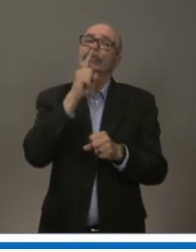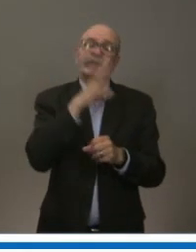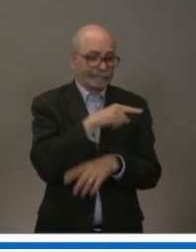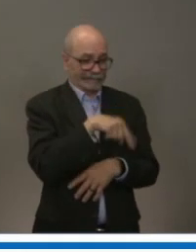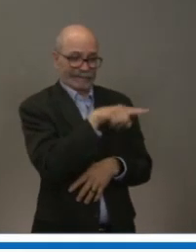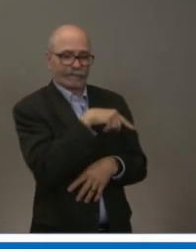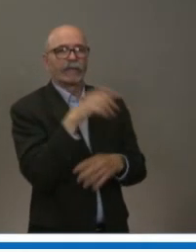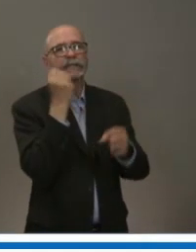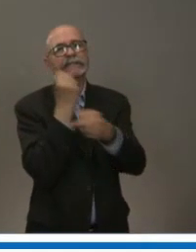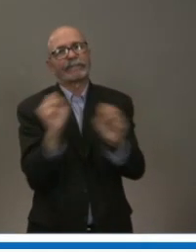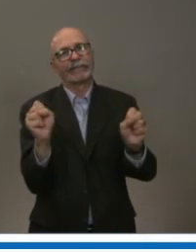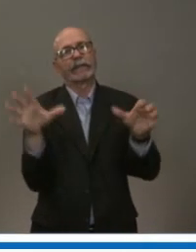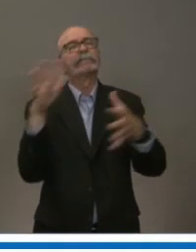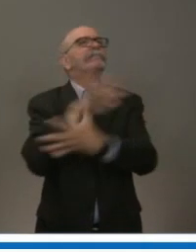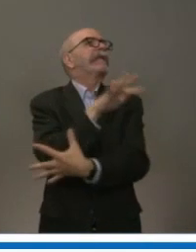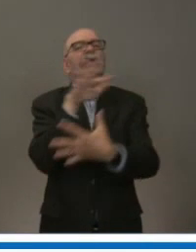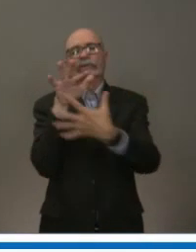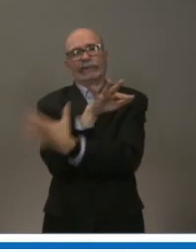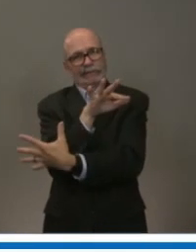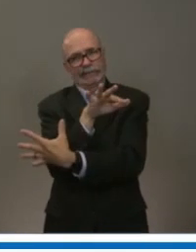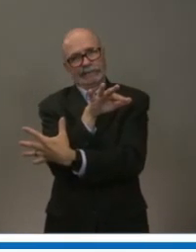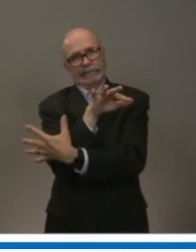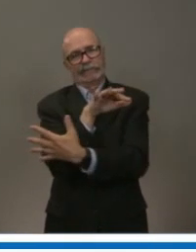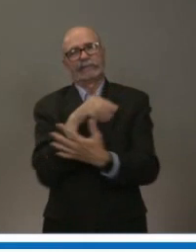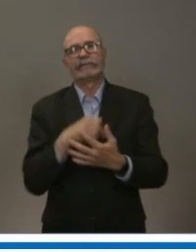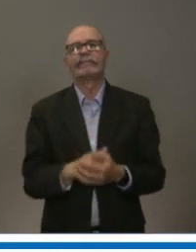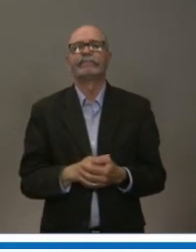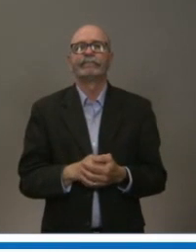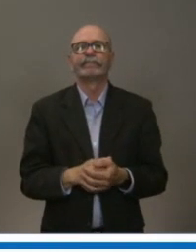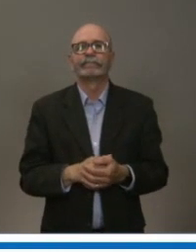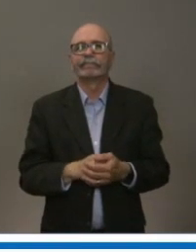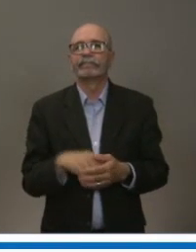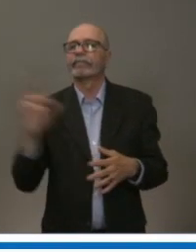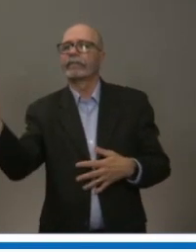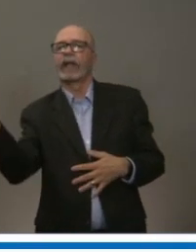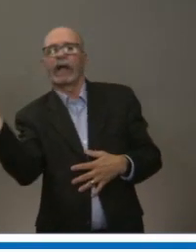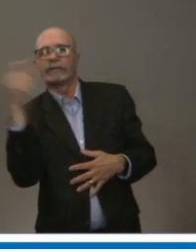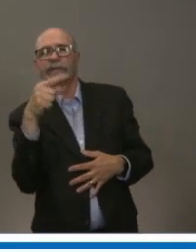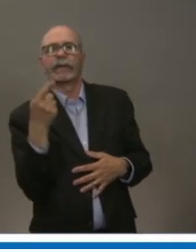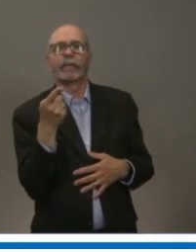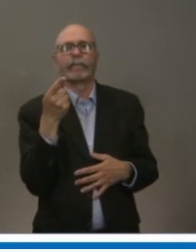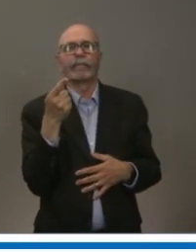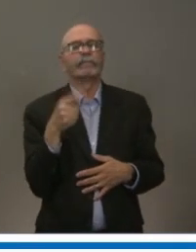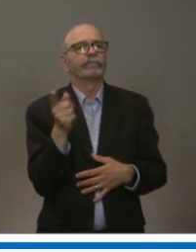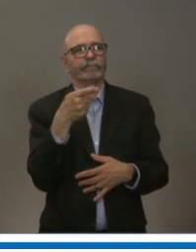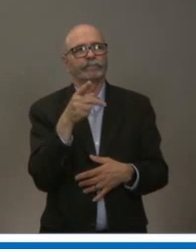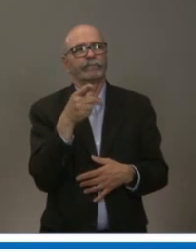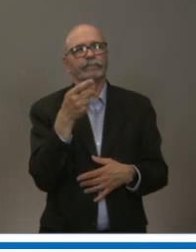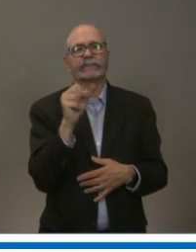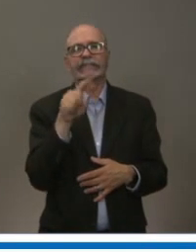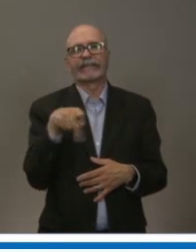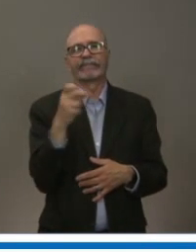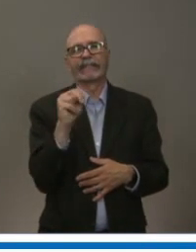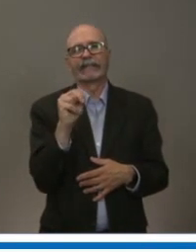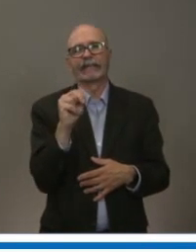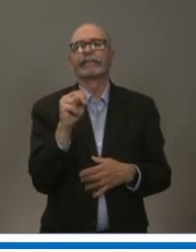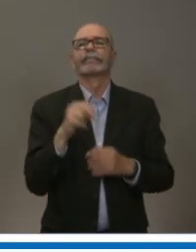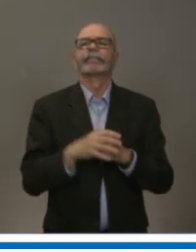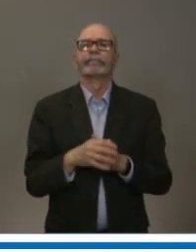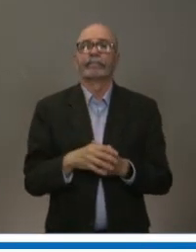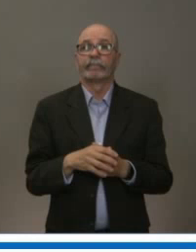follow-up. Thank you, Dr. Strang. For the Premier, Premier, I've heard you say several times in these briefings that the province